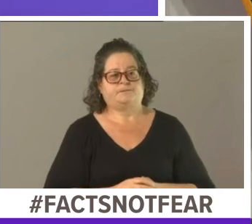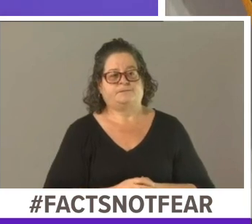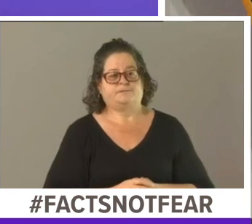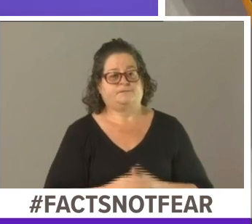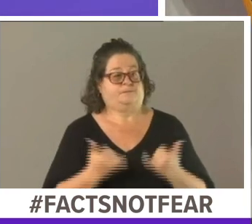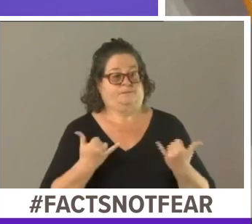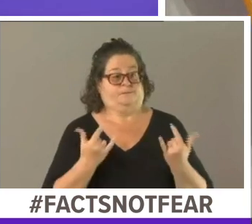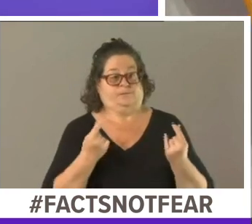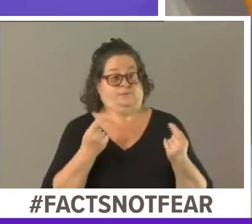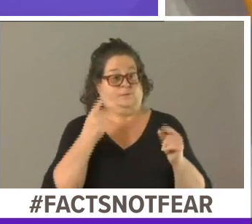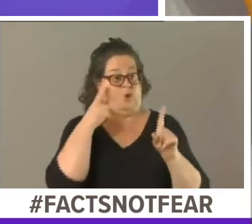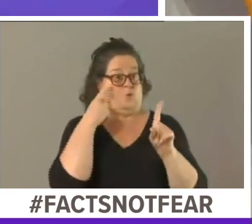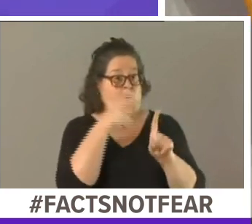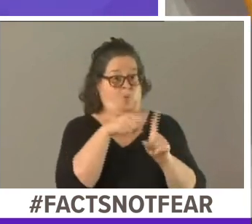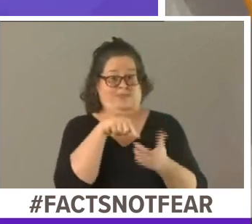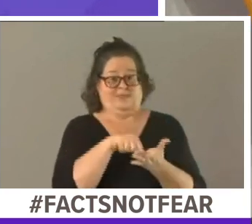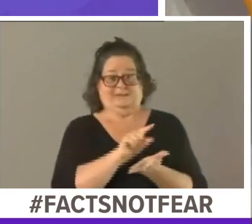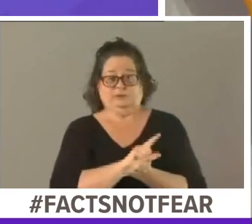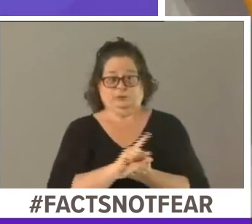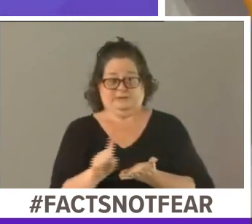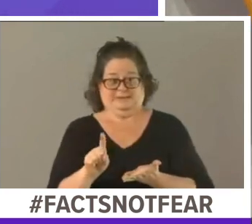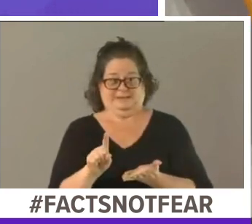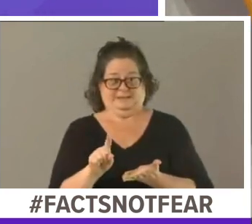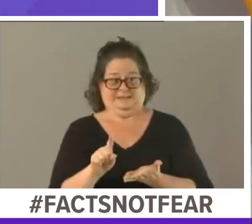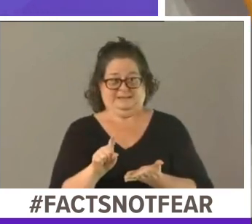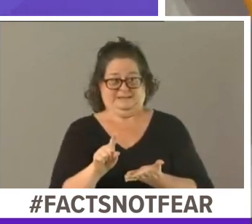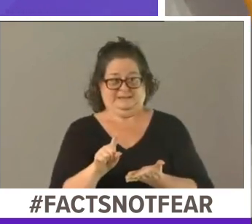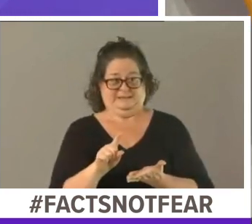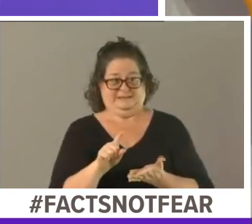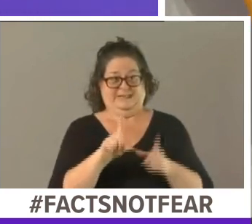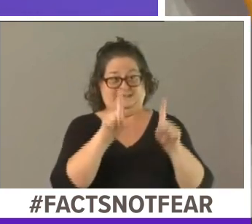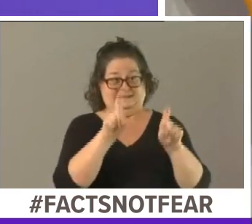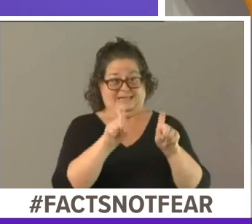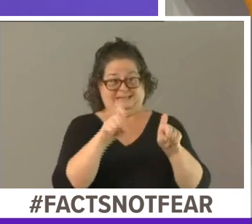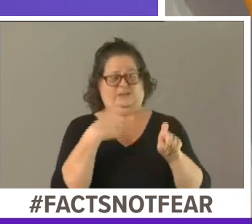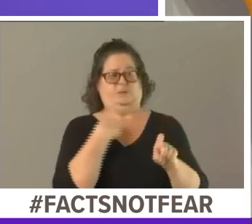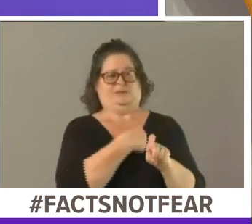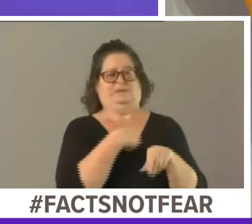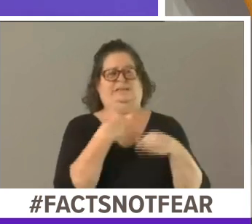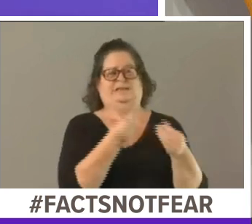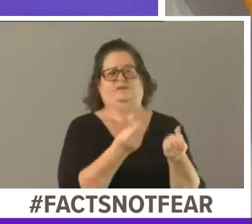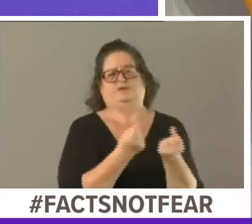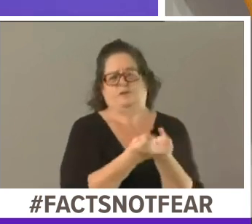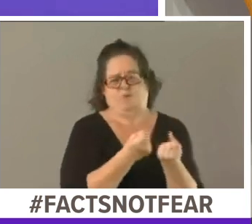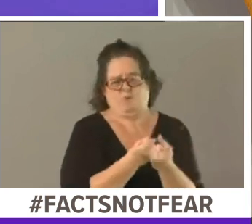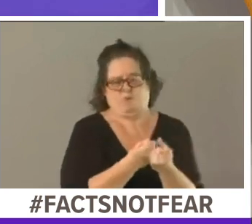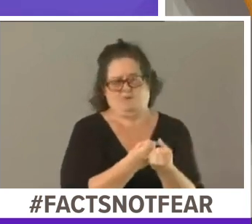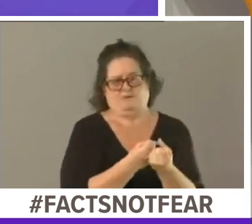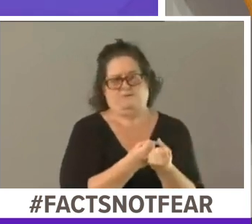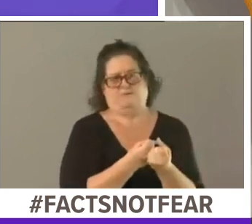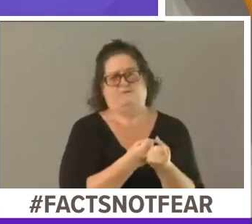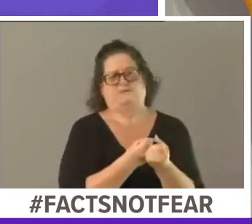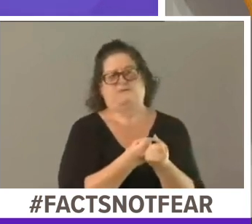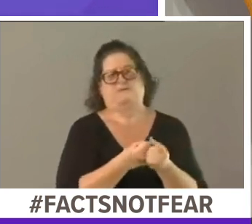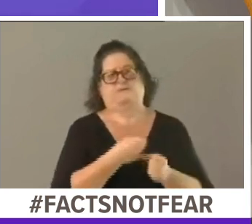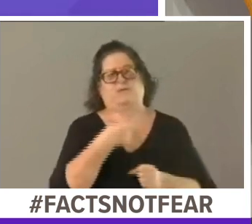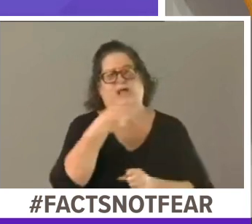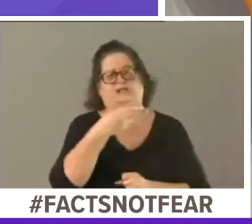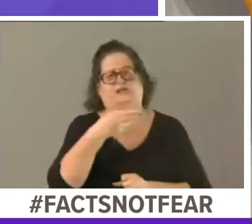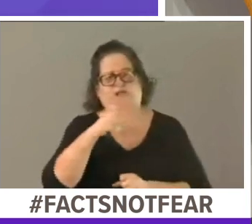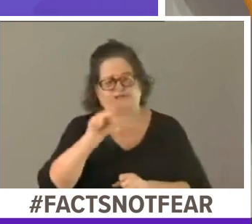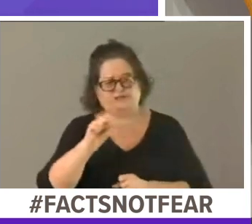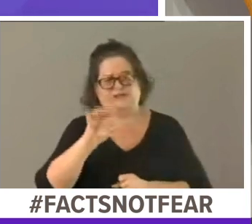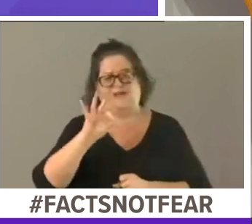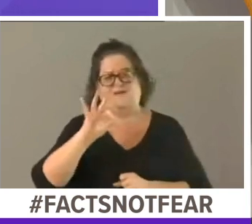been providing some operational capacity to the testing that's being provided by HHS and FEMA as federal partners